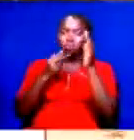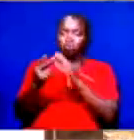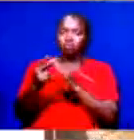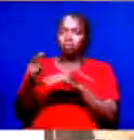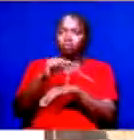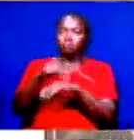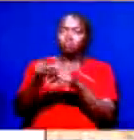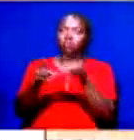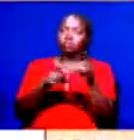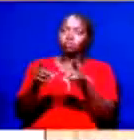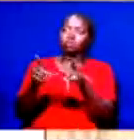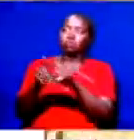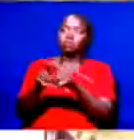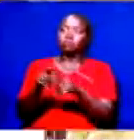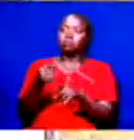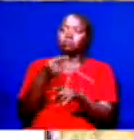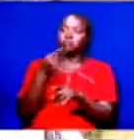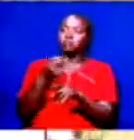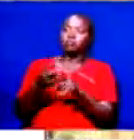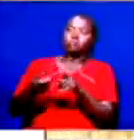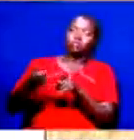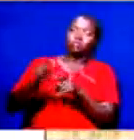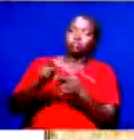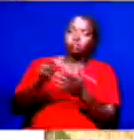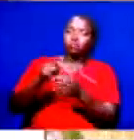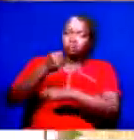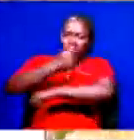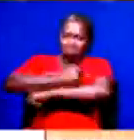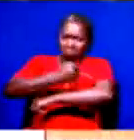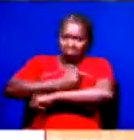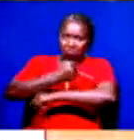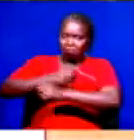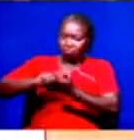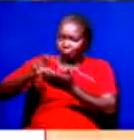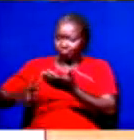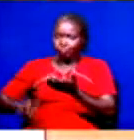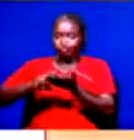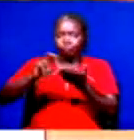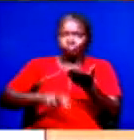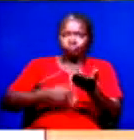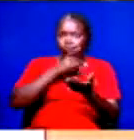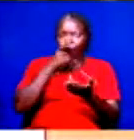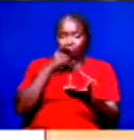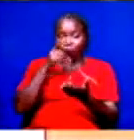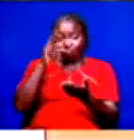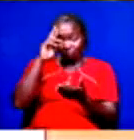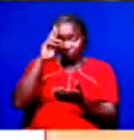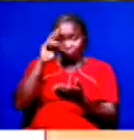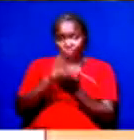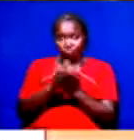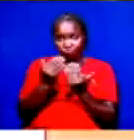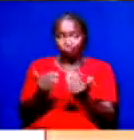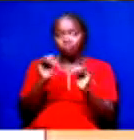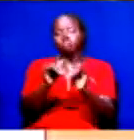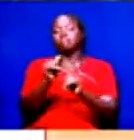Kamanga also pointed to an increased rate of school dropout due to drought. Ensuring that children remain in school